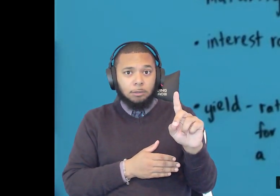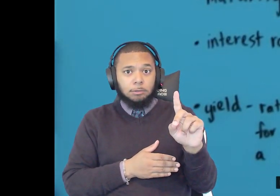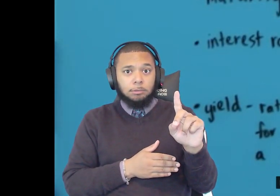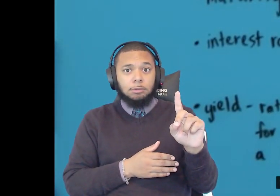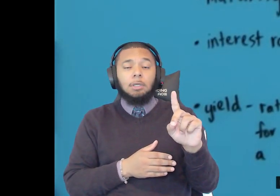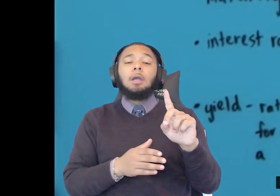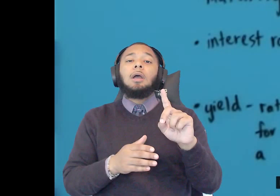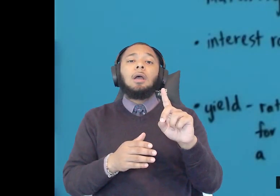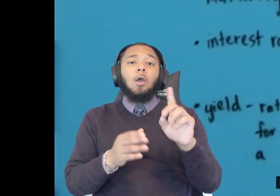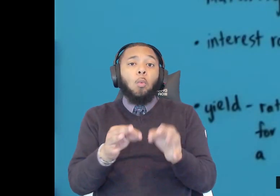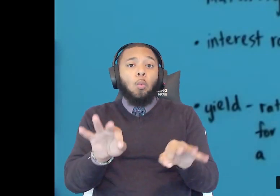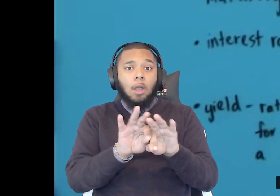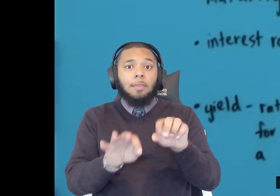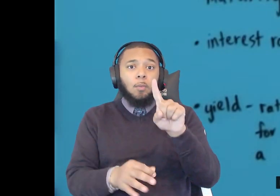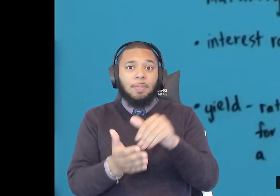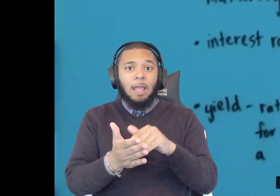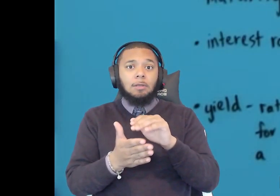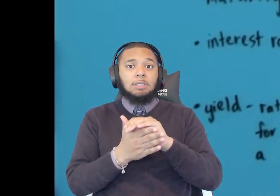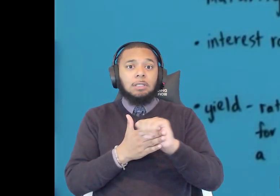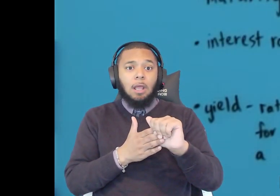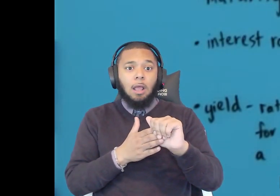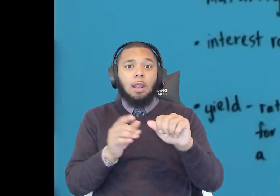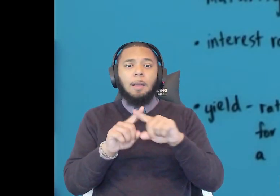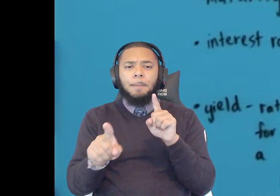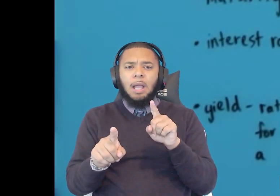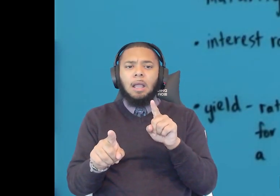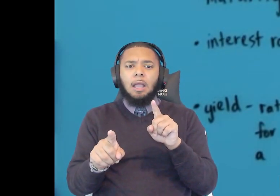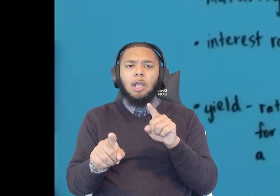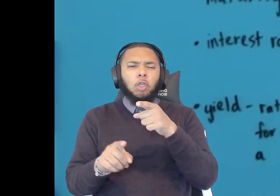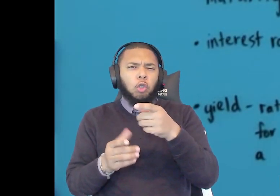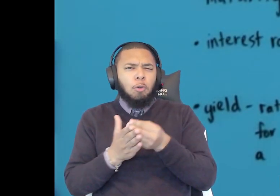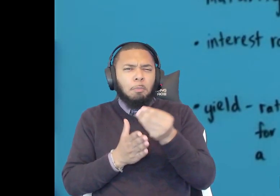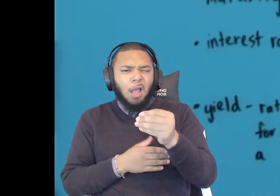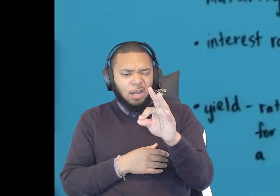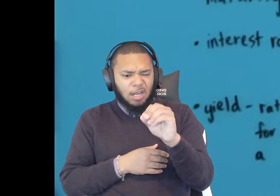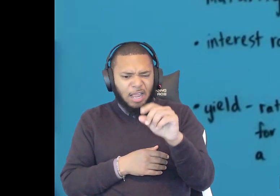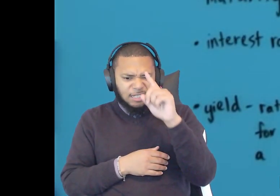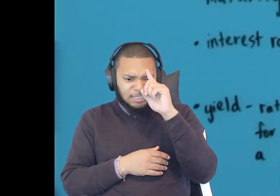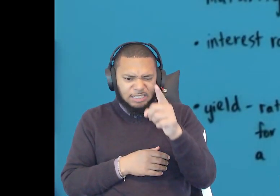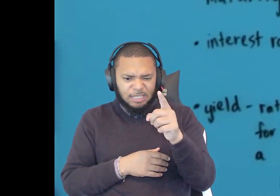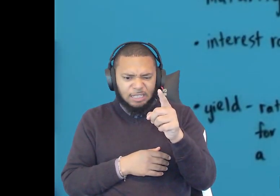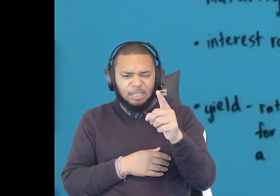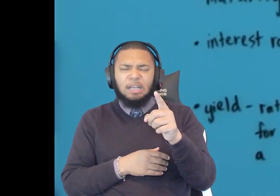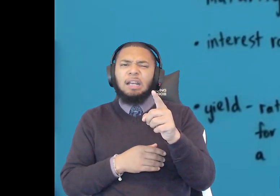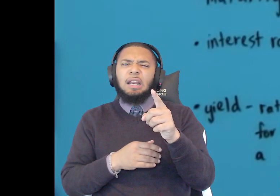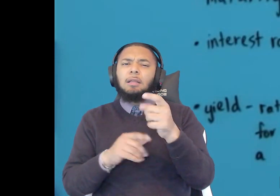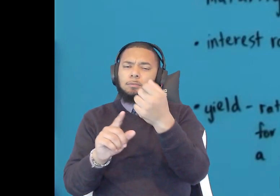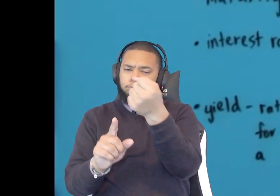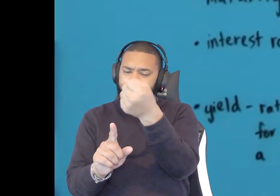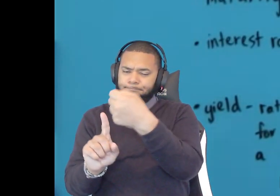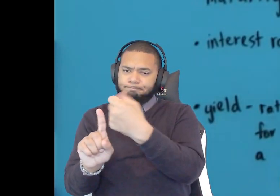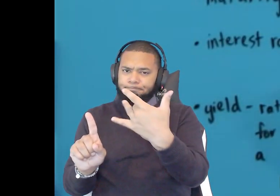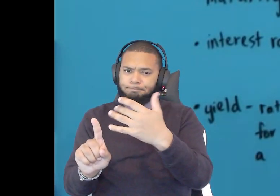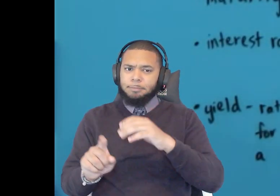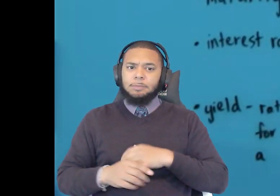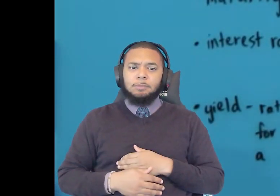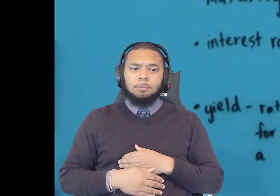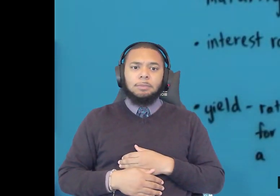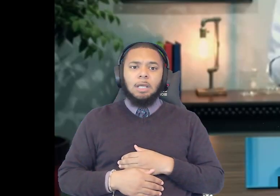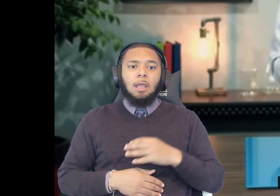cents. That's financial lingo we'll get to in just a second. With a 9% interest rate and a 2031